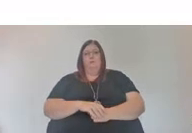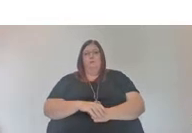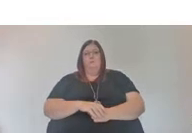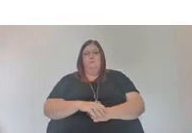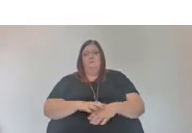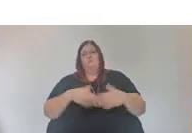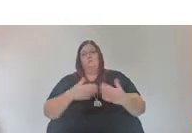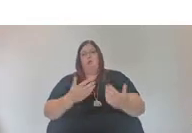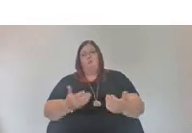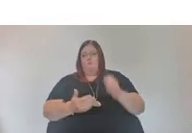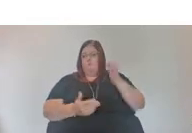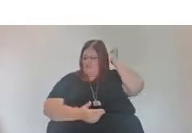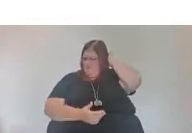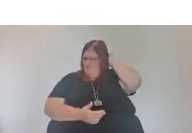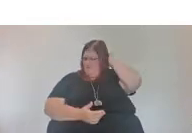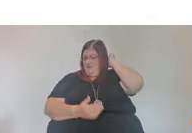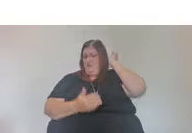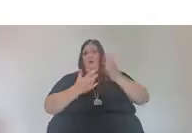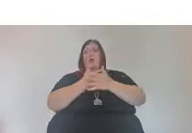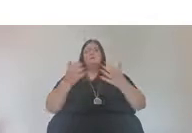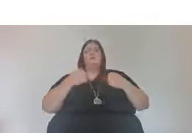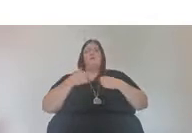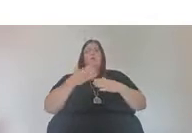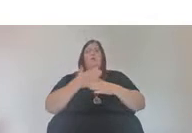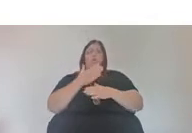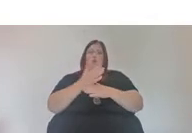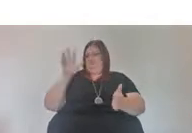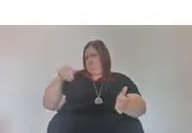So a lot of our work in the last